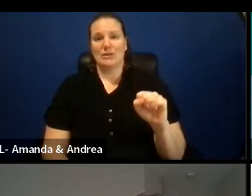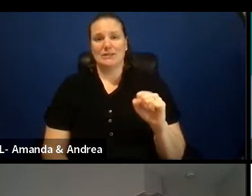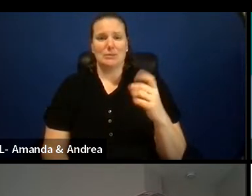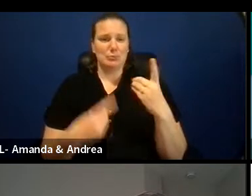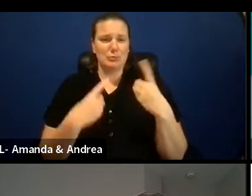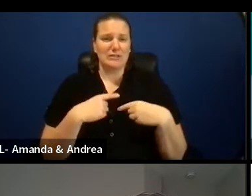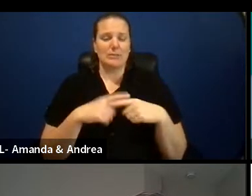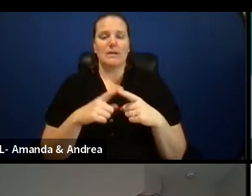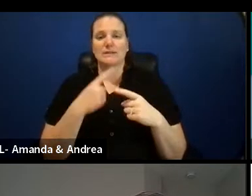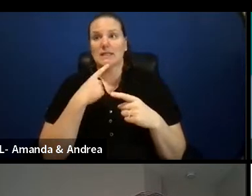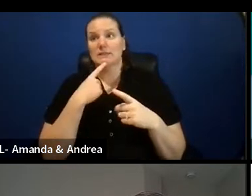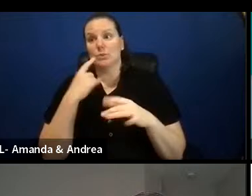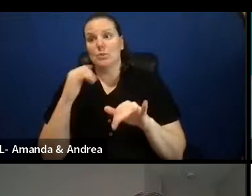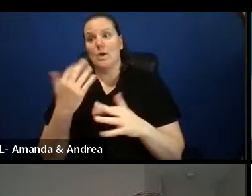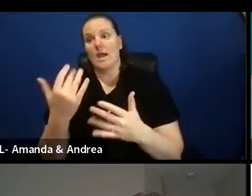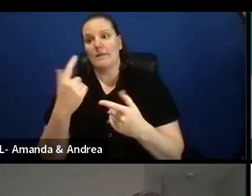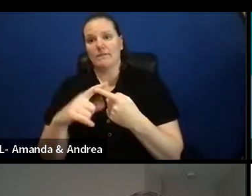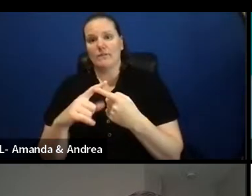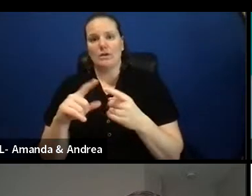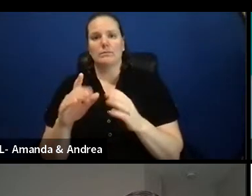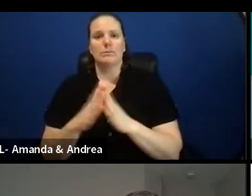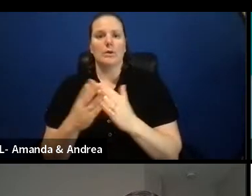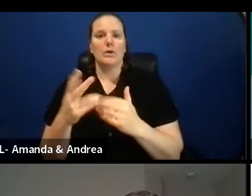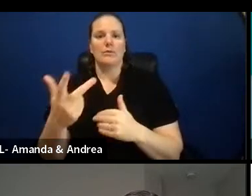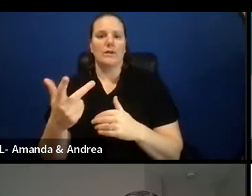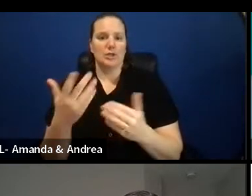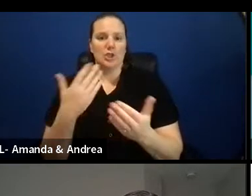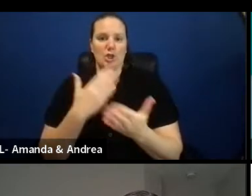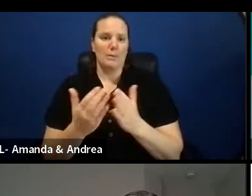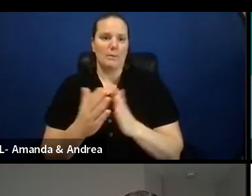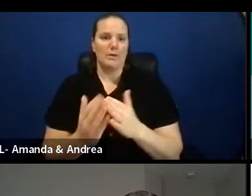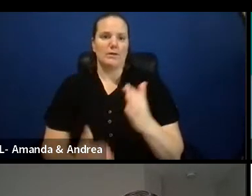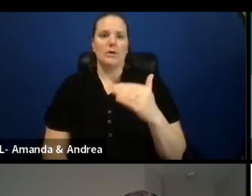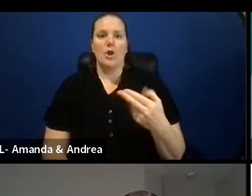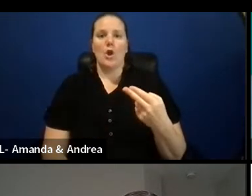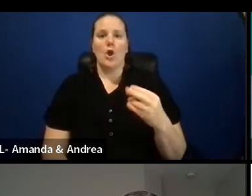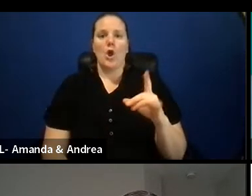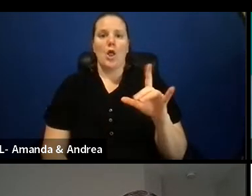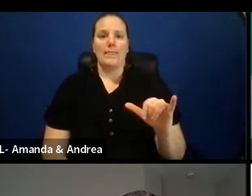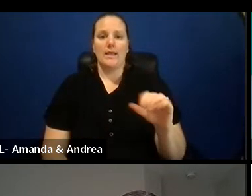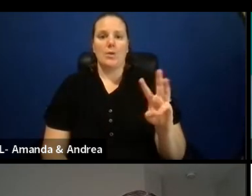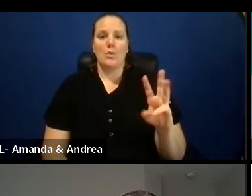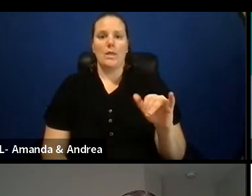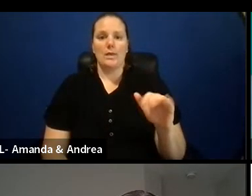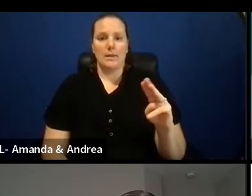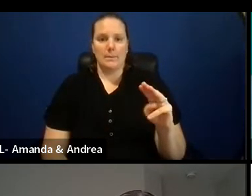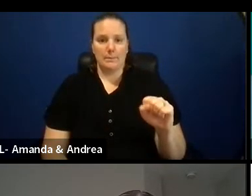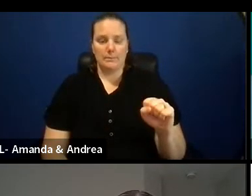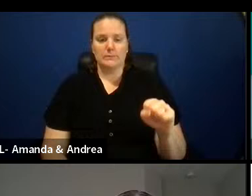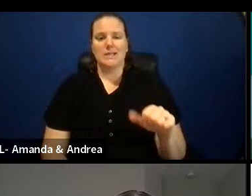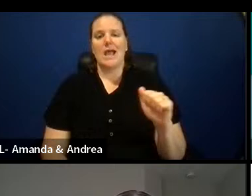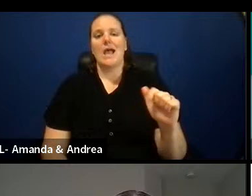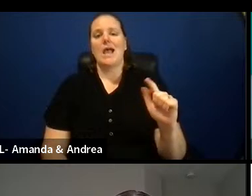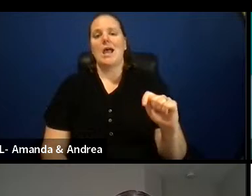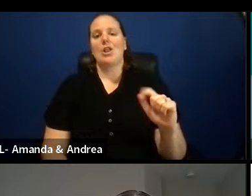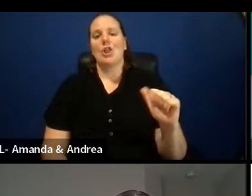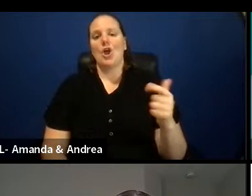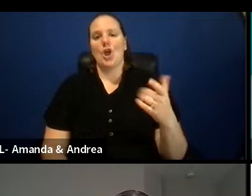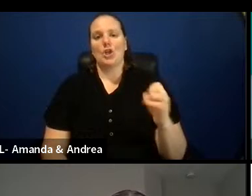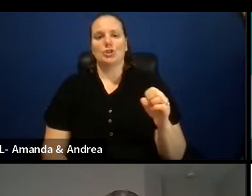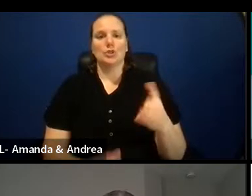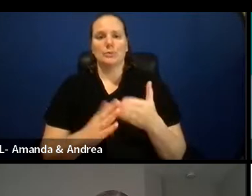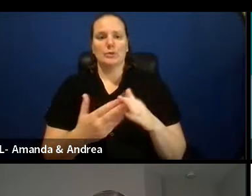It's worth it. But yeah, good book. Holly Williams, at-large community member, also an